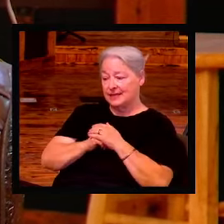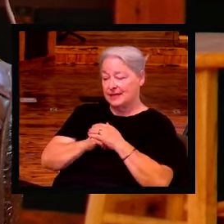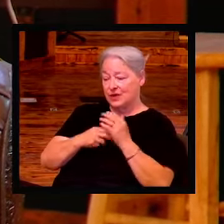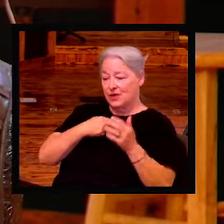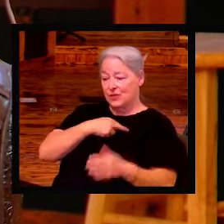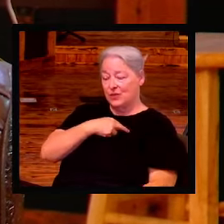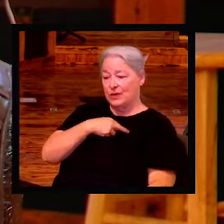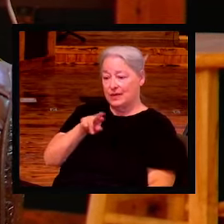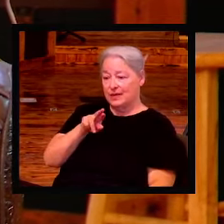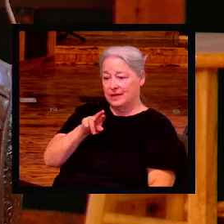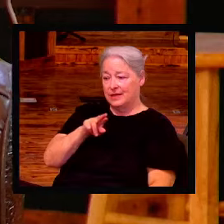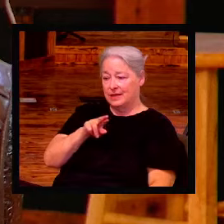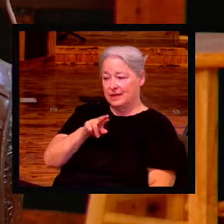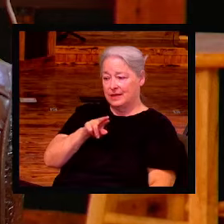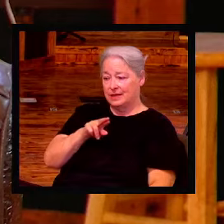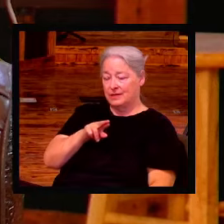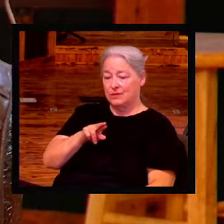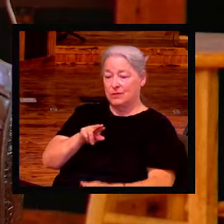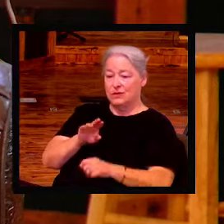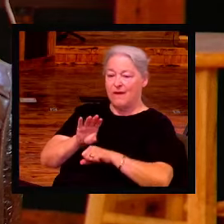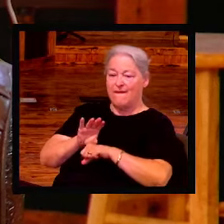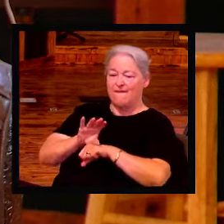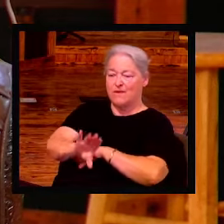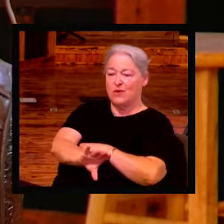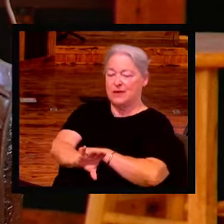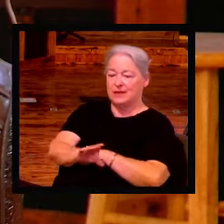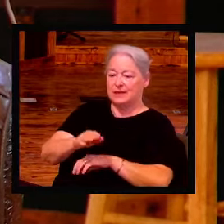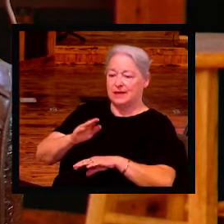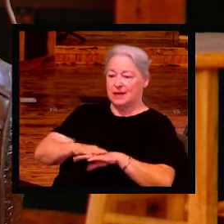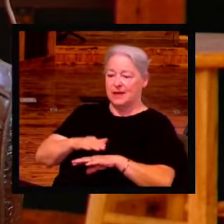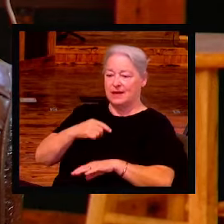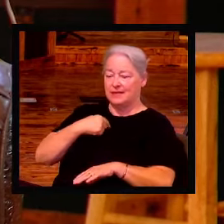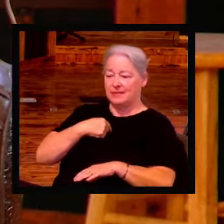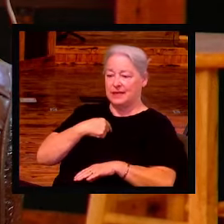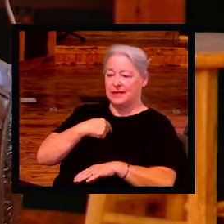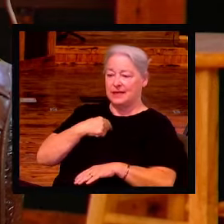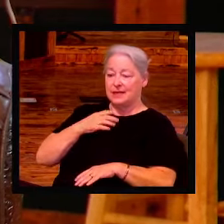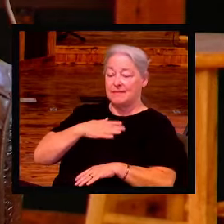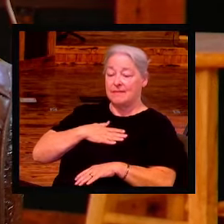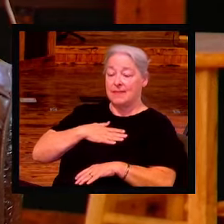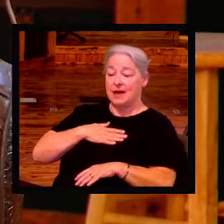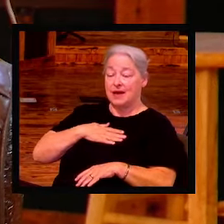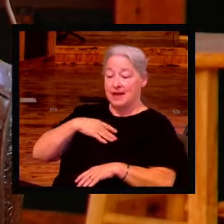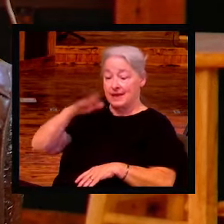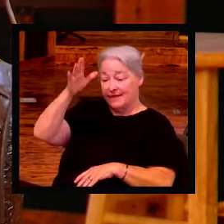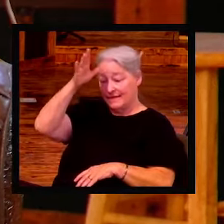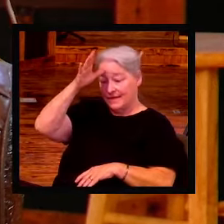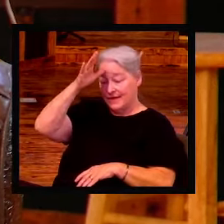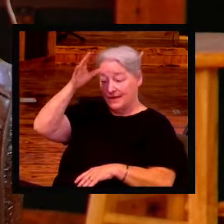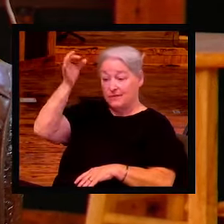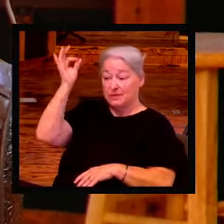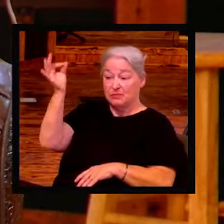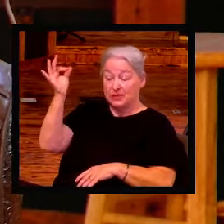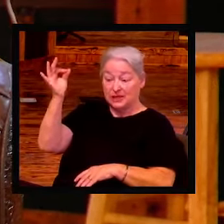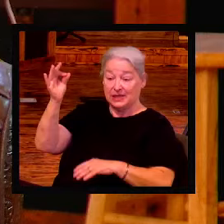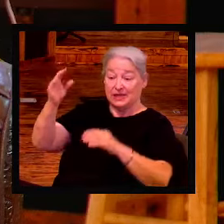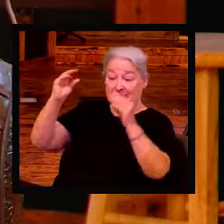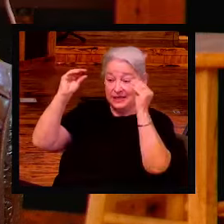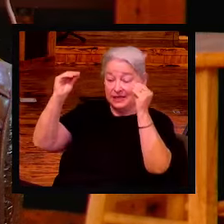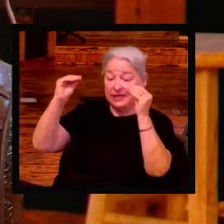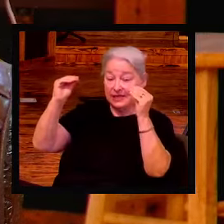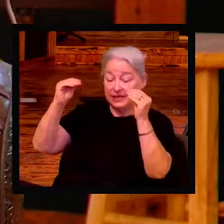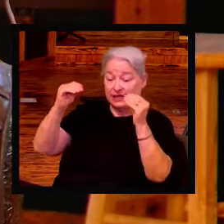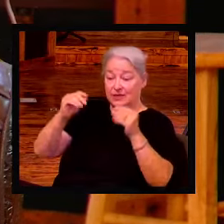religion was forced upon me. My father was preaching and teaching and stuff. When I